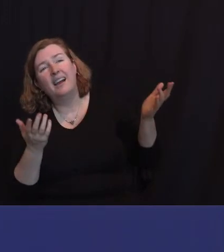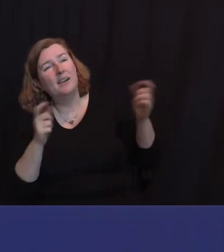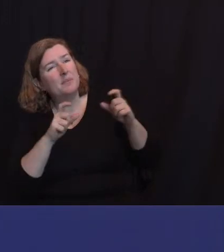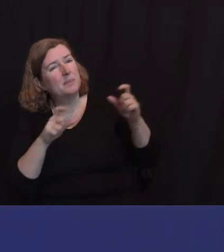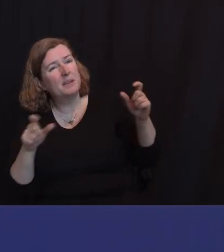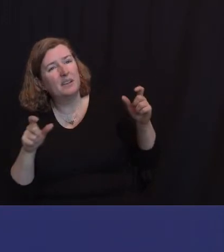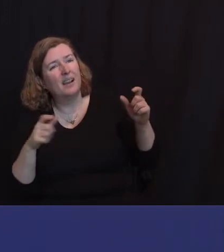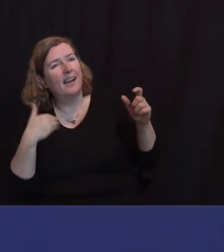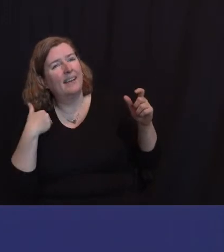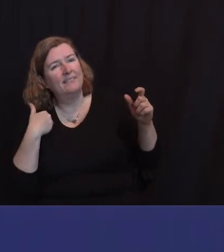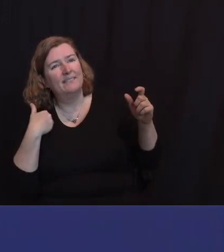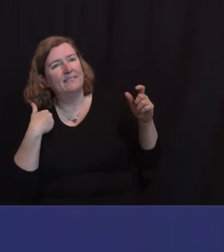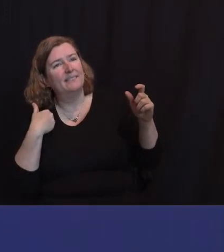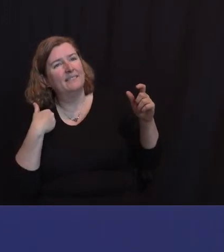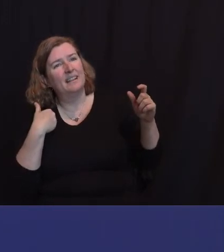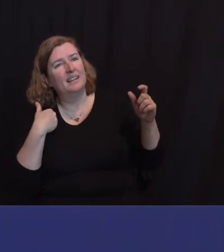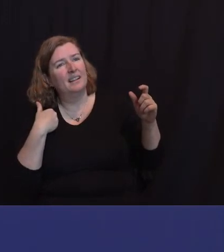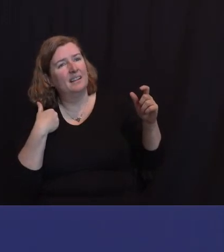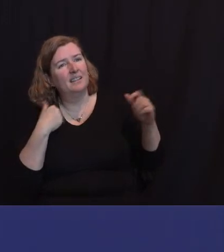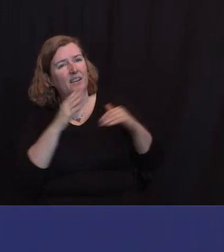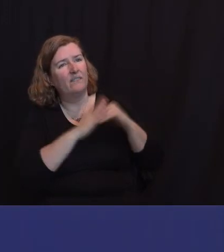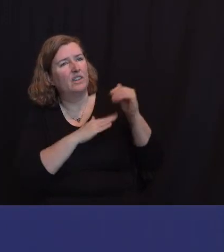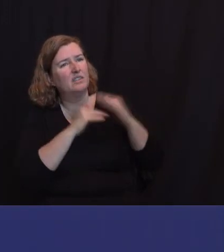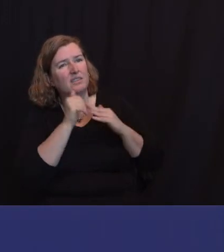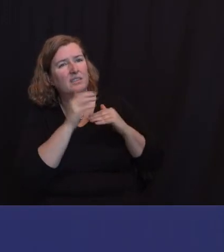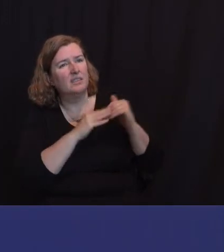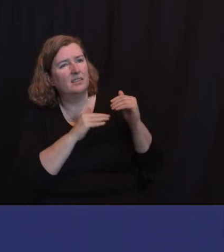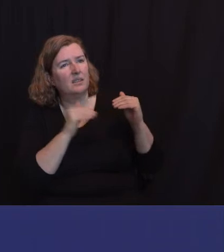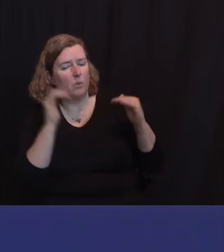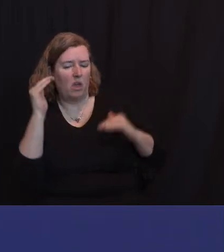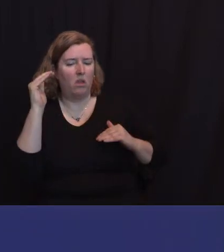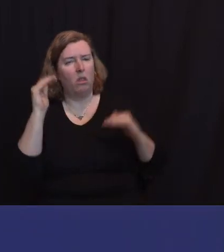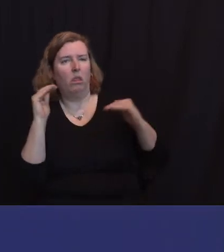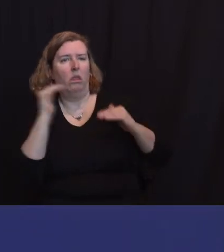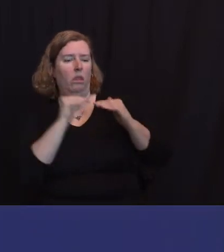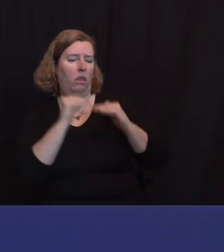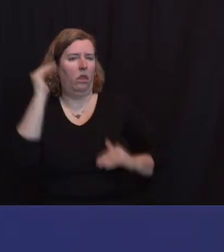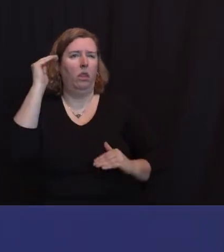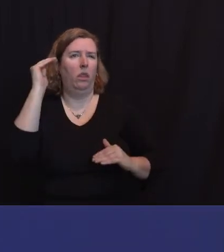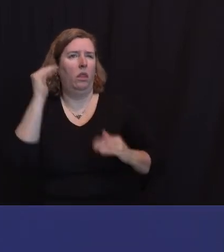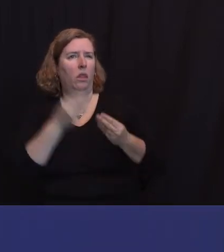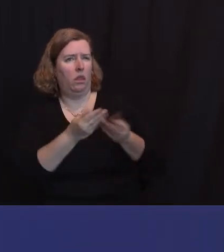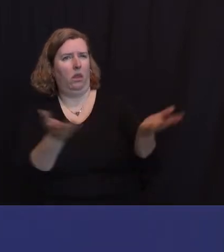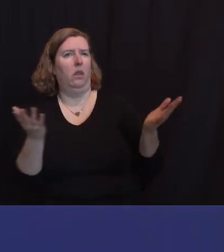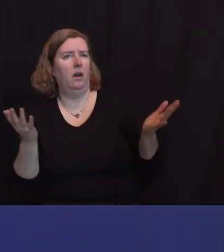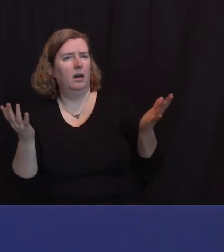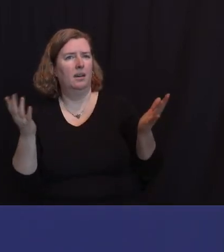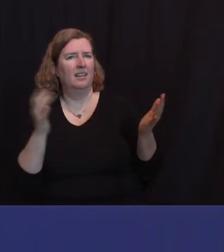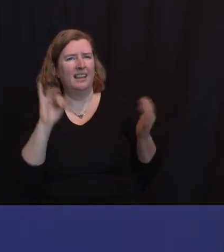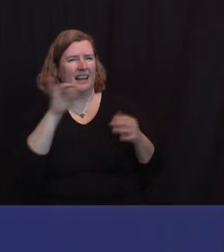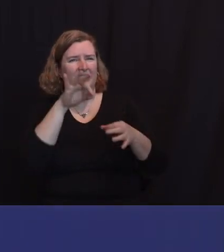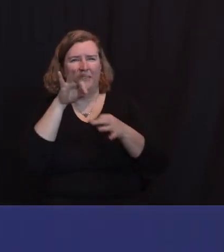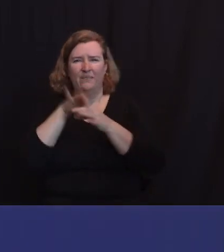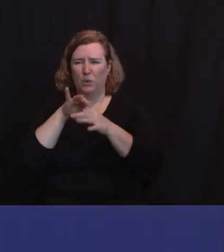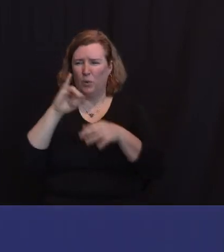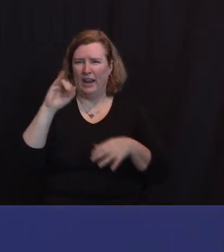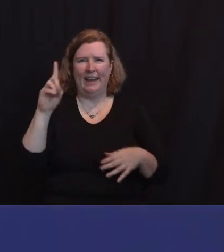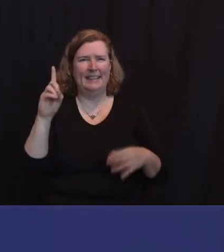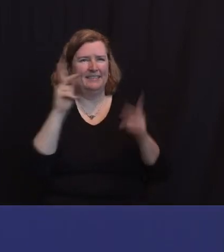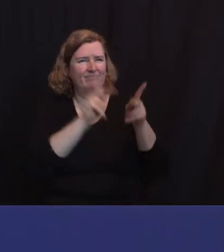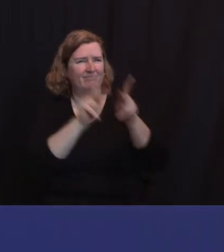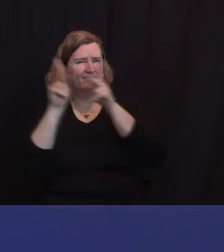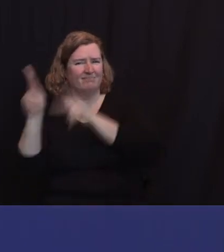talked about government. I can't remember if you and I have talked about government-issued IDs in the context of voting. I think you got to be very careful about